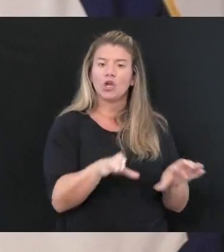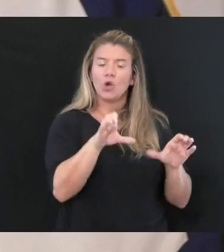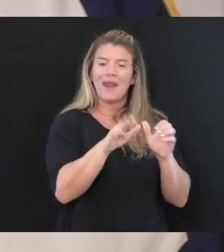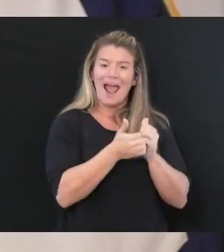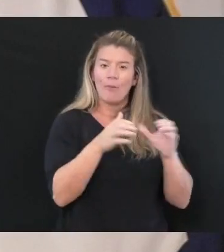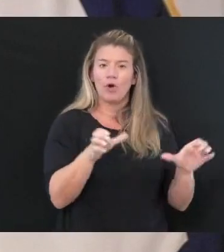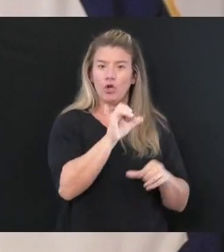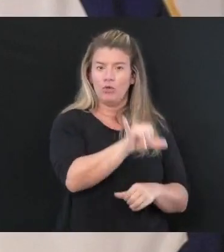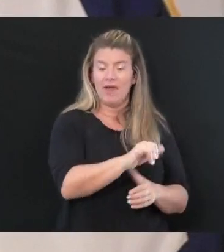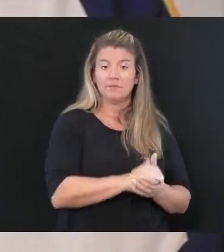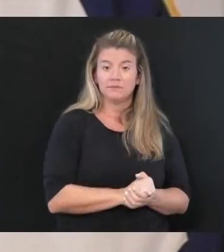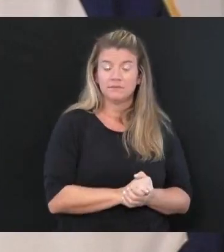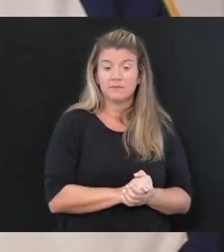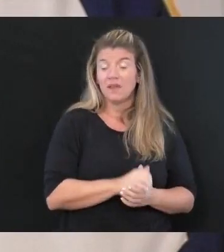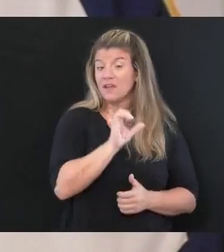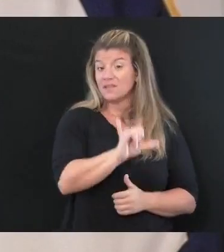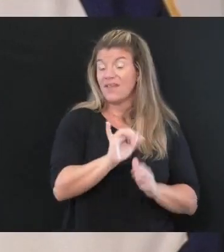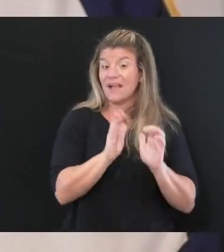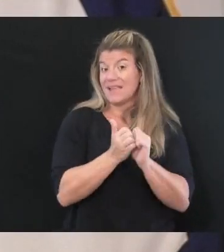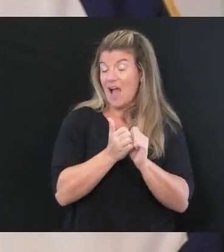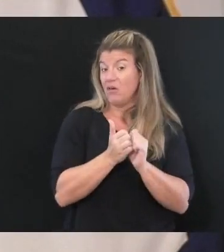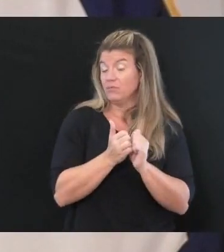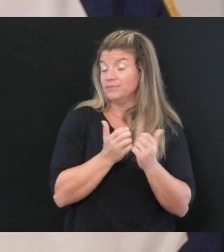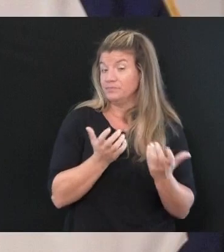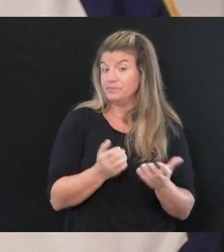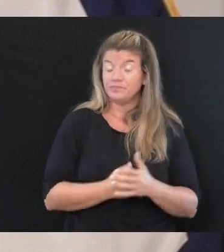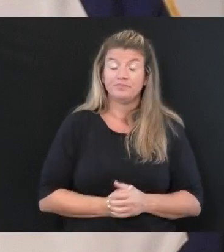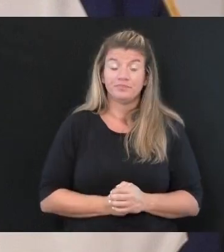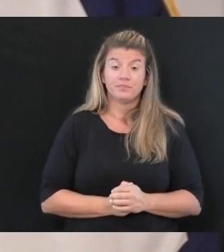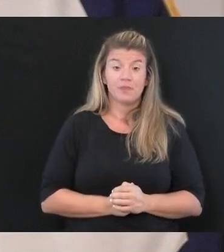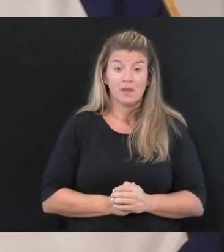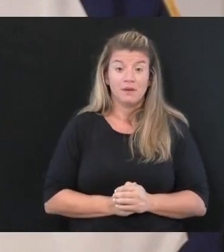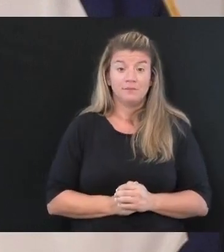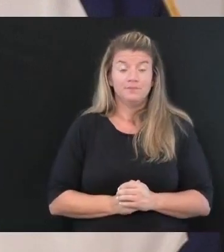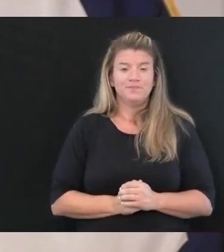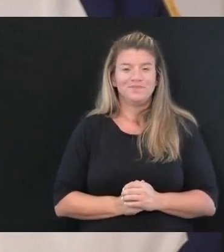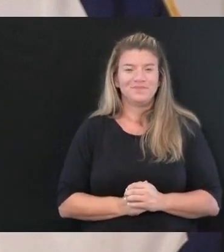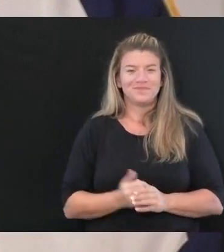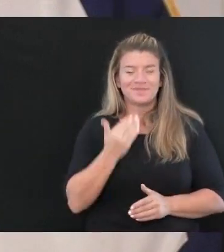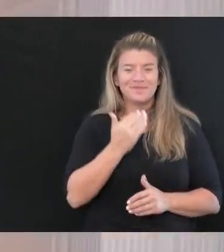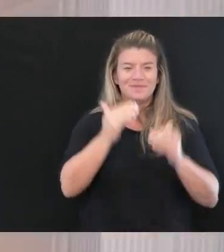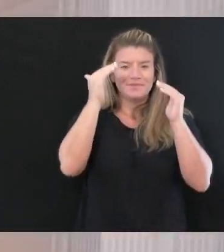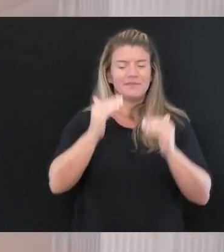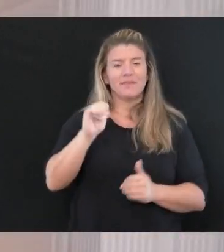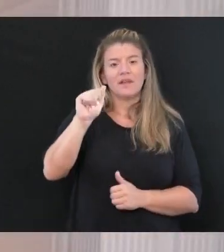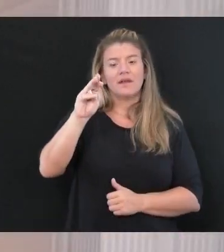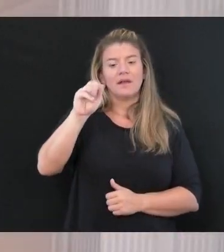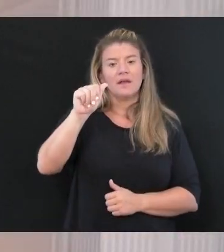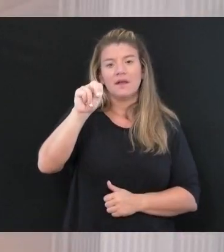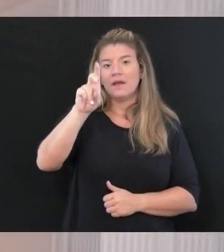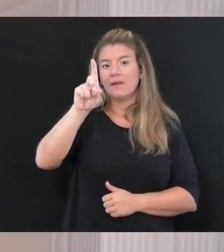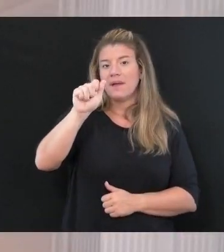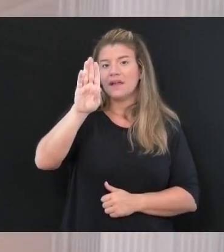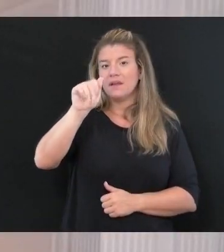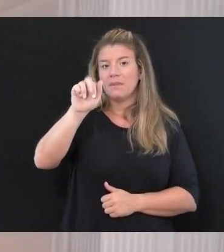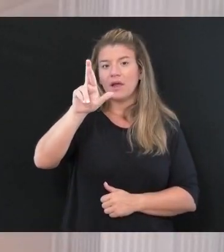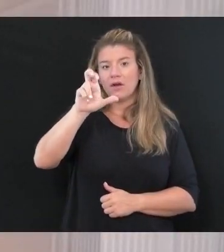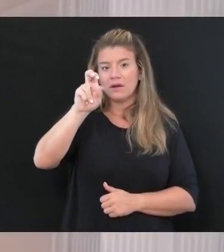going to do it. So anyway, that's how it is, Brad, as best I can tell it. All right, thank you, Brad. Next, we'll go to Amanda Barron with